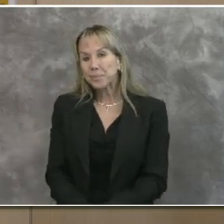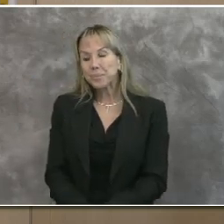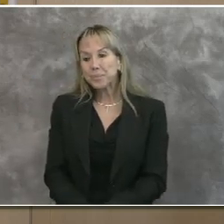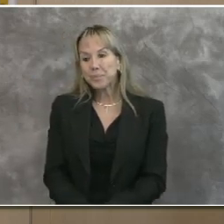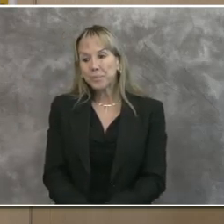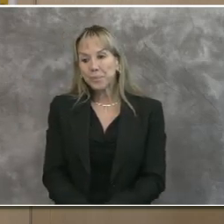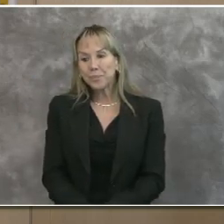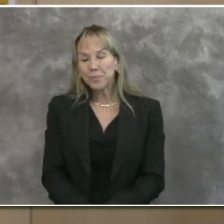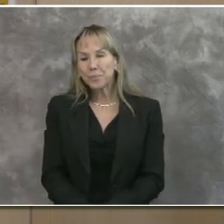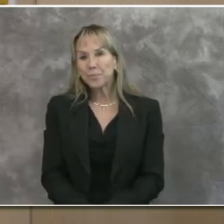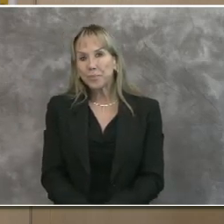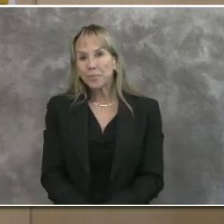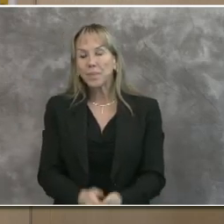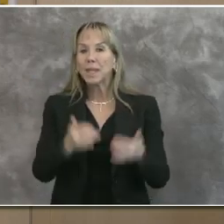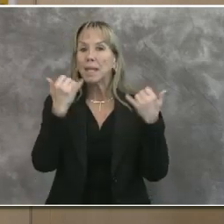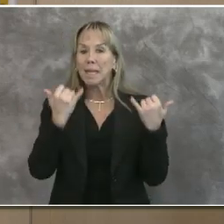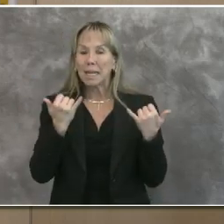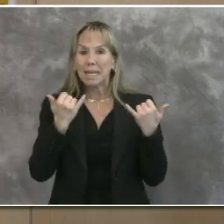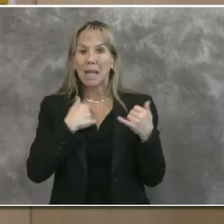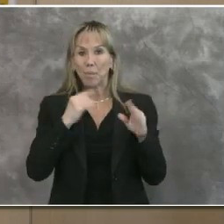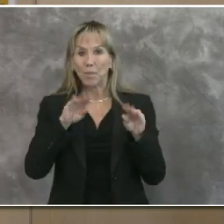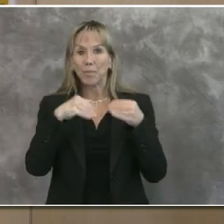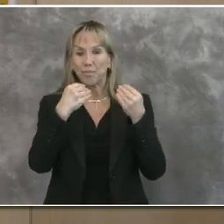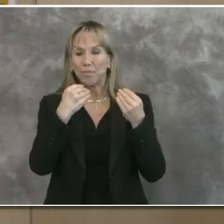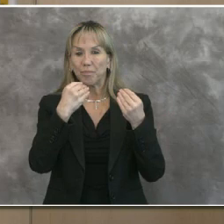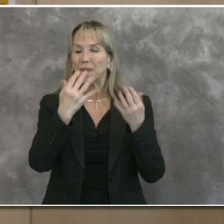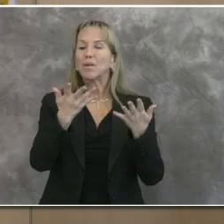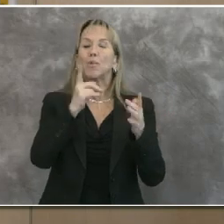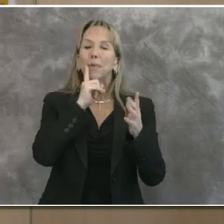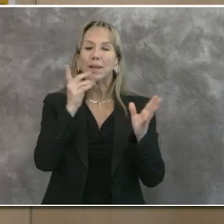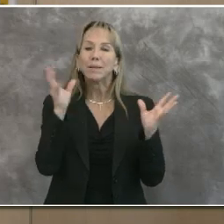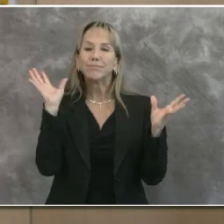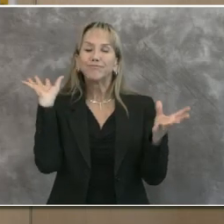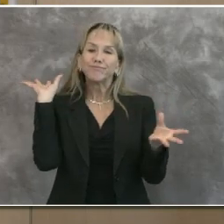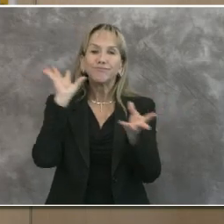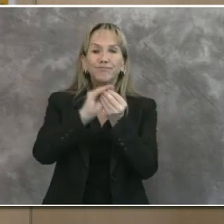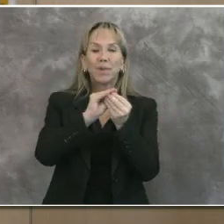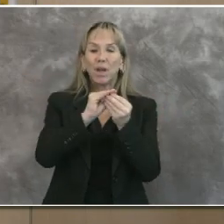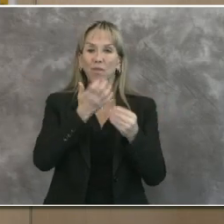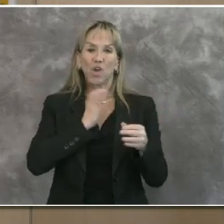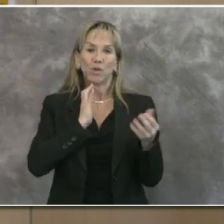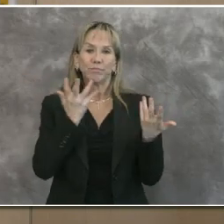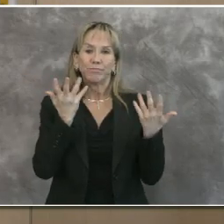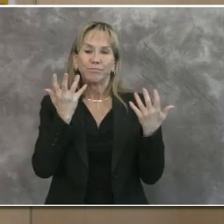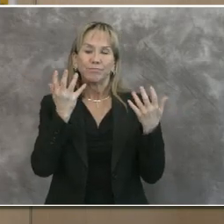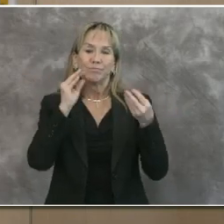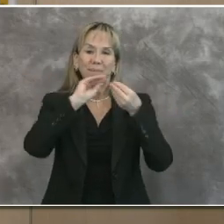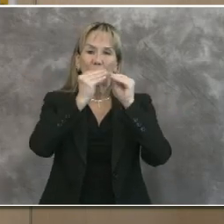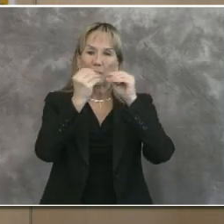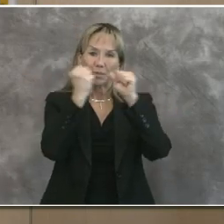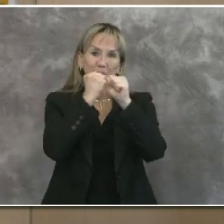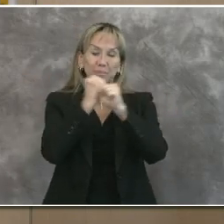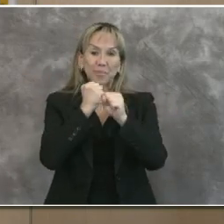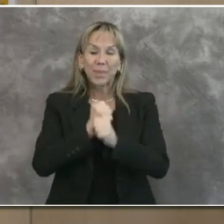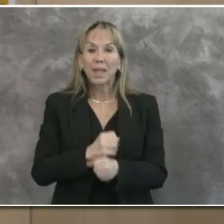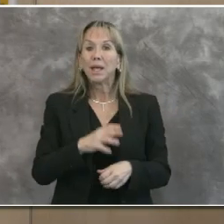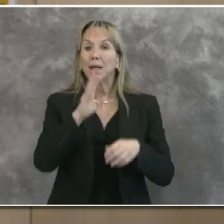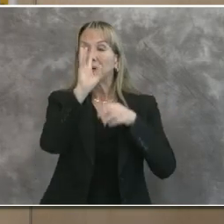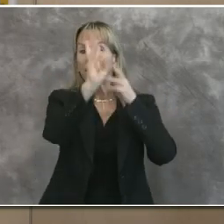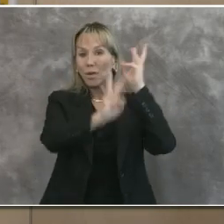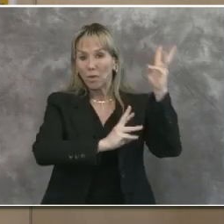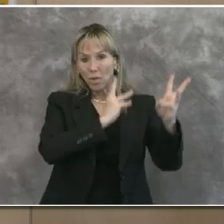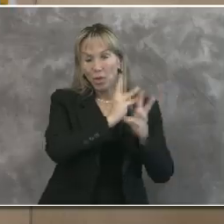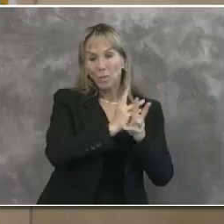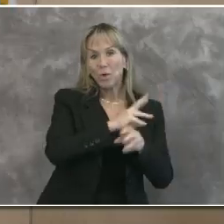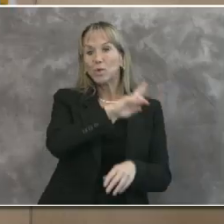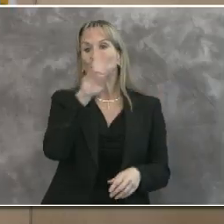So now I'm going to provide just an overview of our statistics. Regarding global, national,